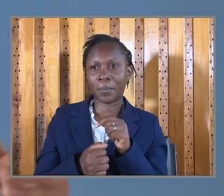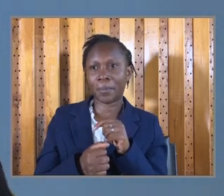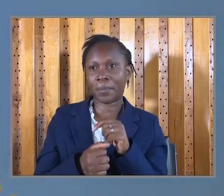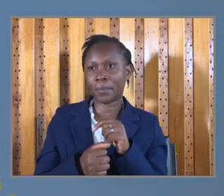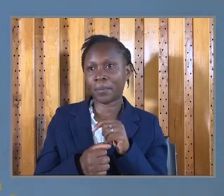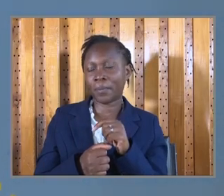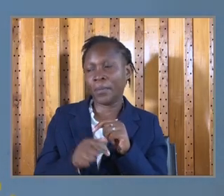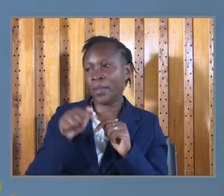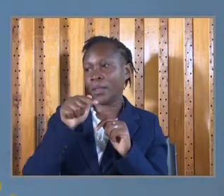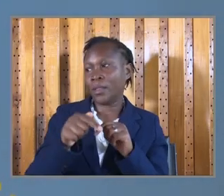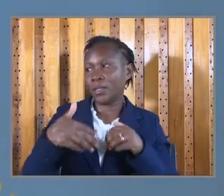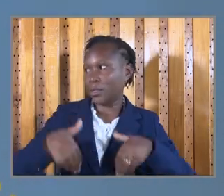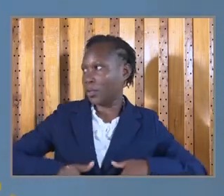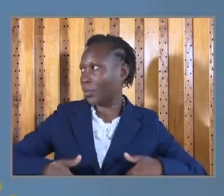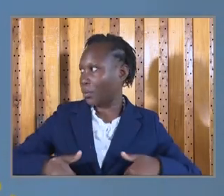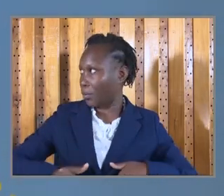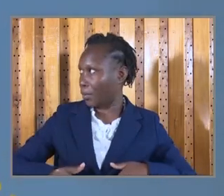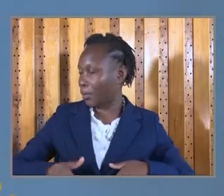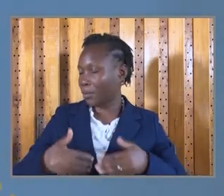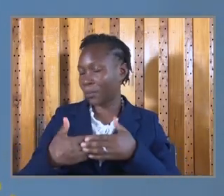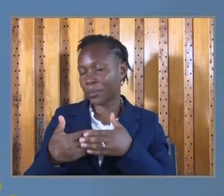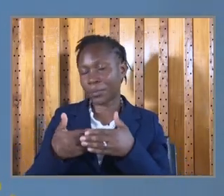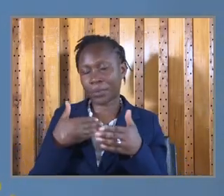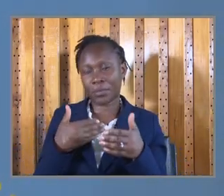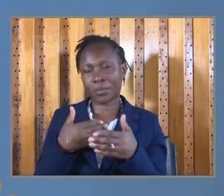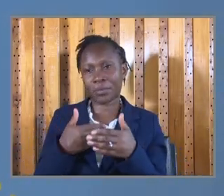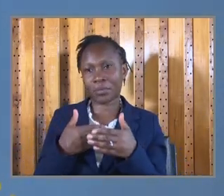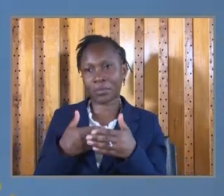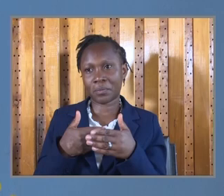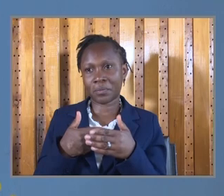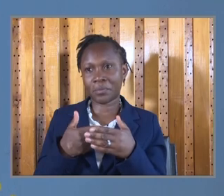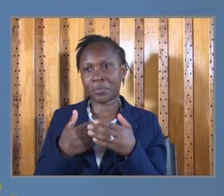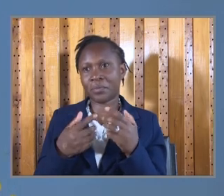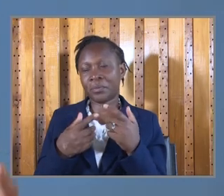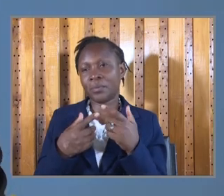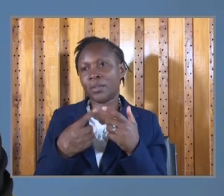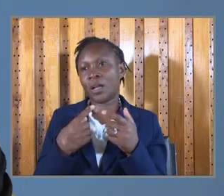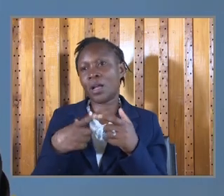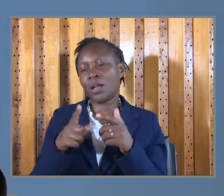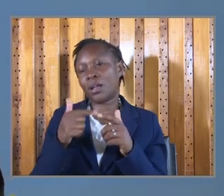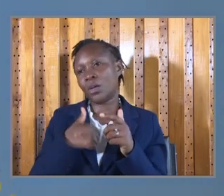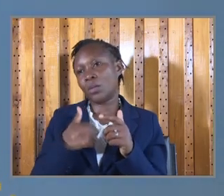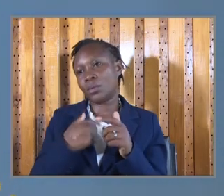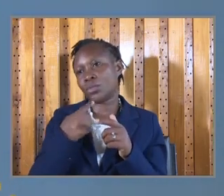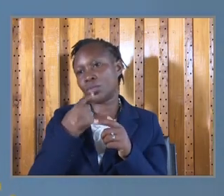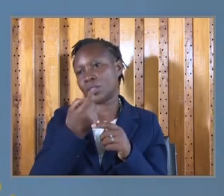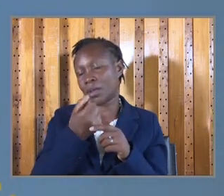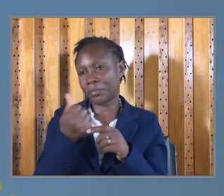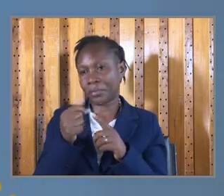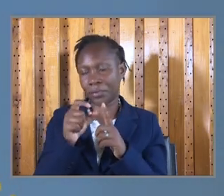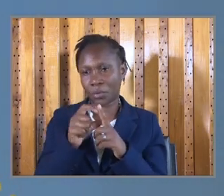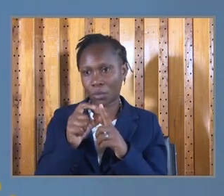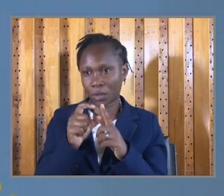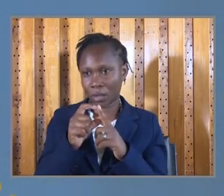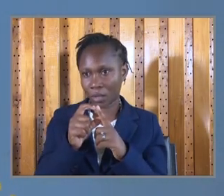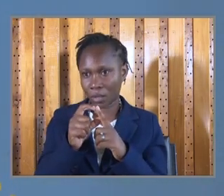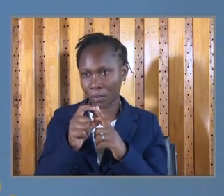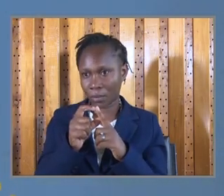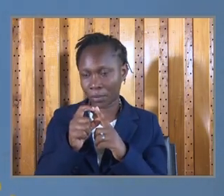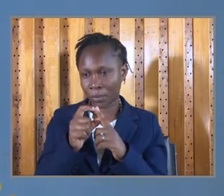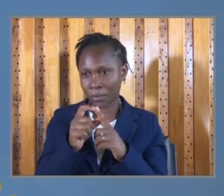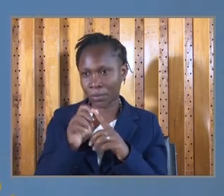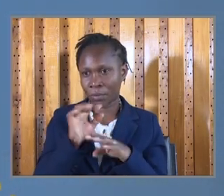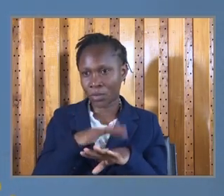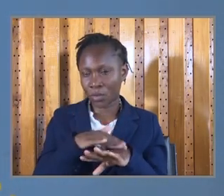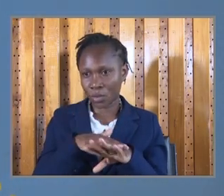Dear students, before I wrap up, allow me to add just a few lines on your own